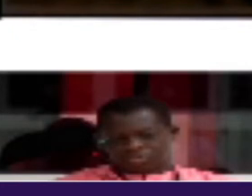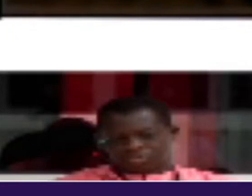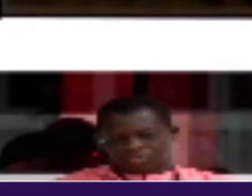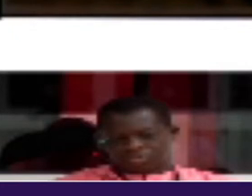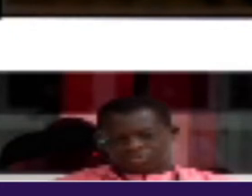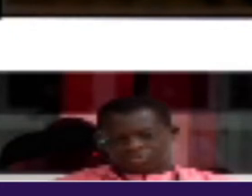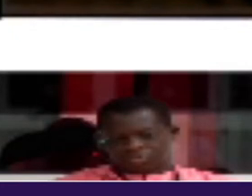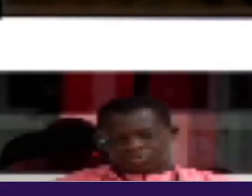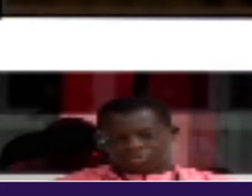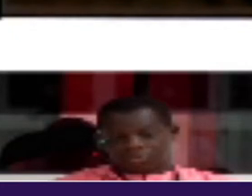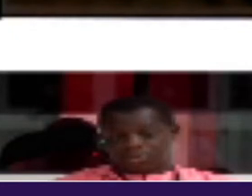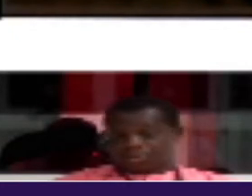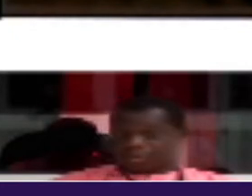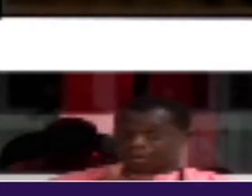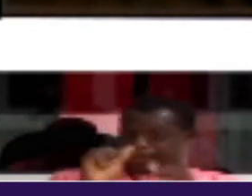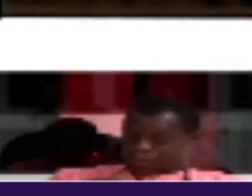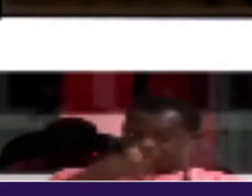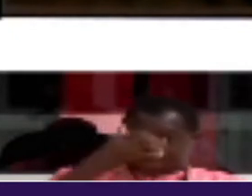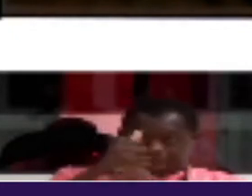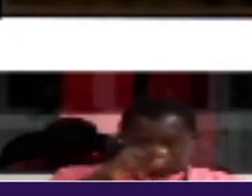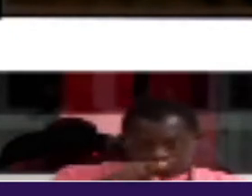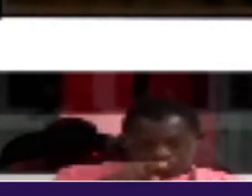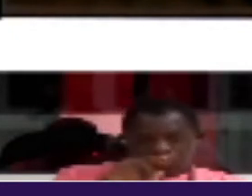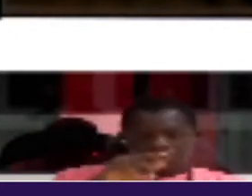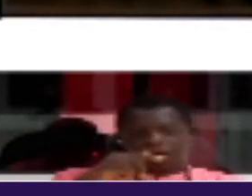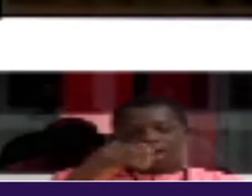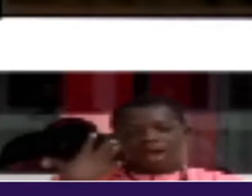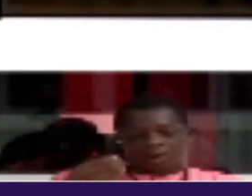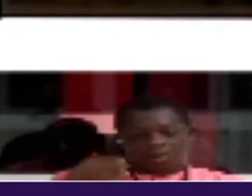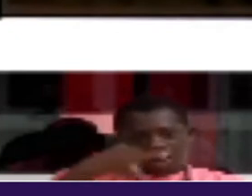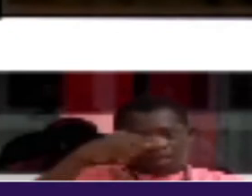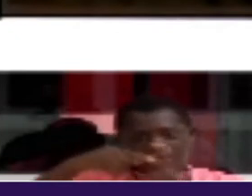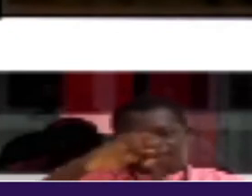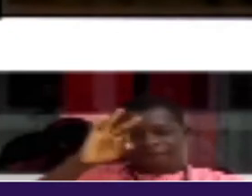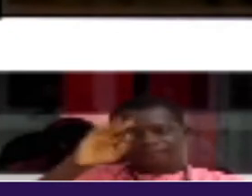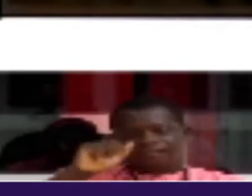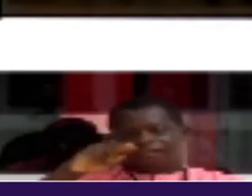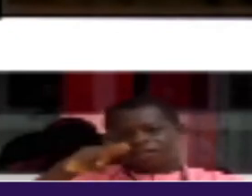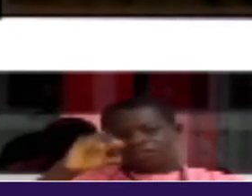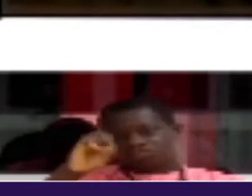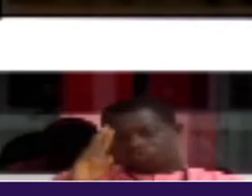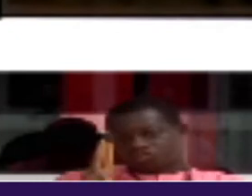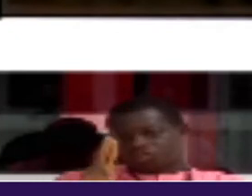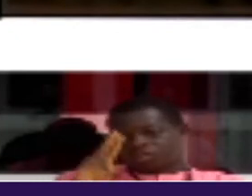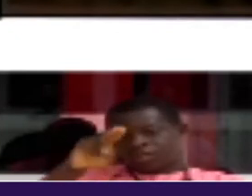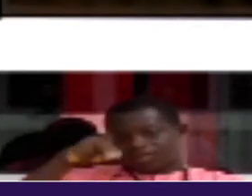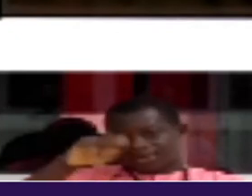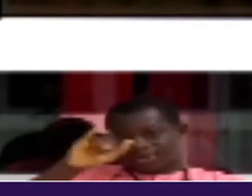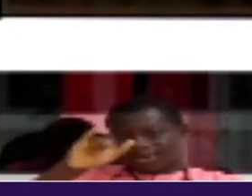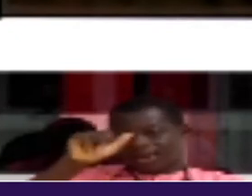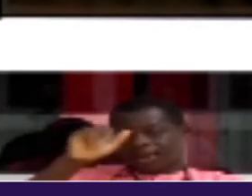May I be of help? How about Fansu Nyabali? Yeah, Fansu Nyabali was part of it.